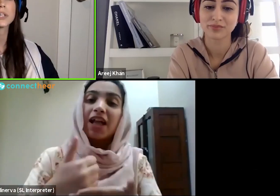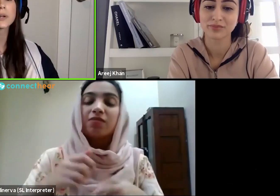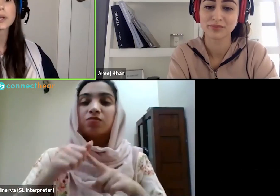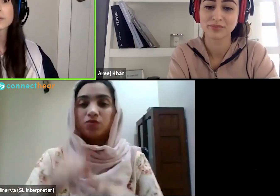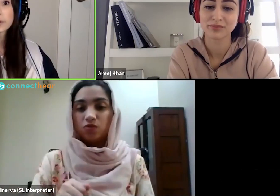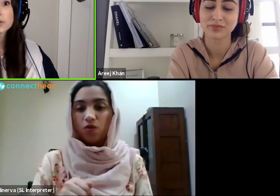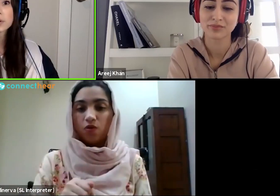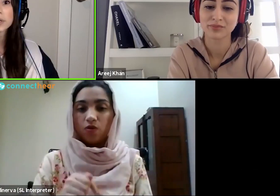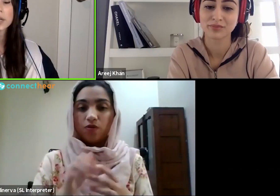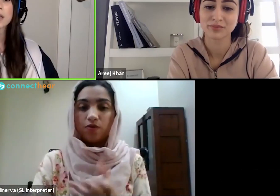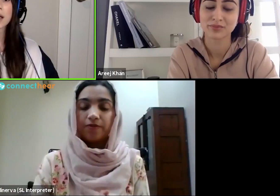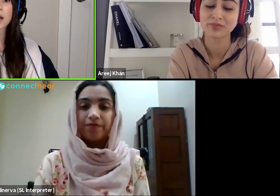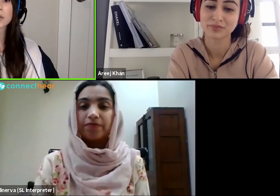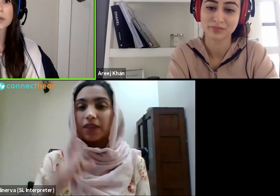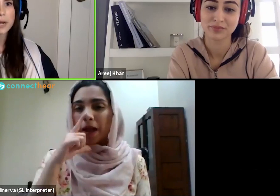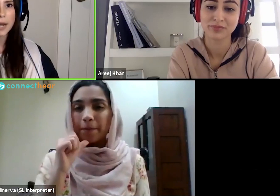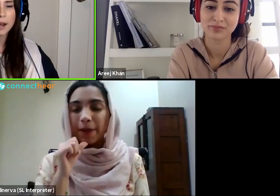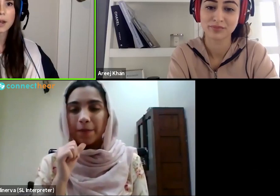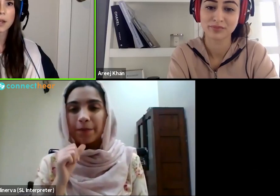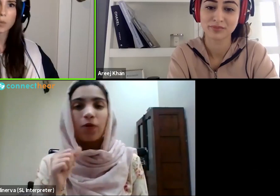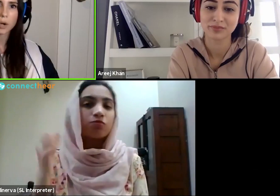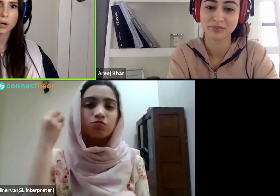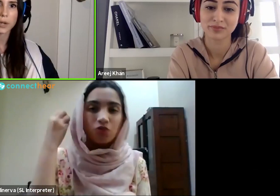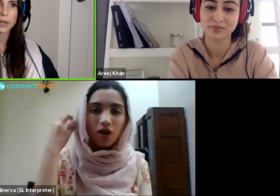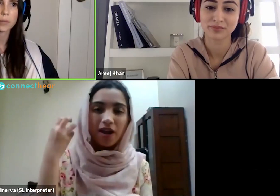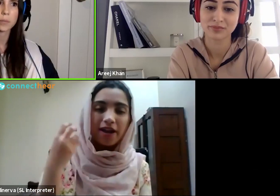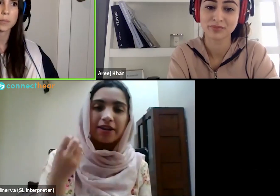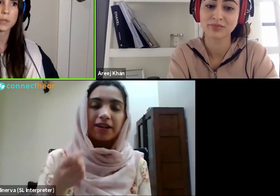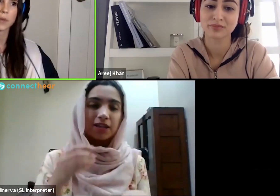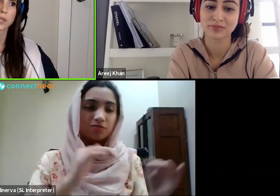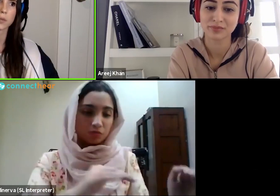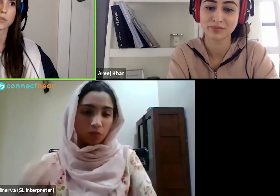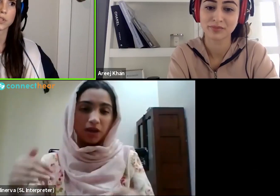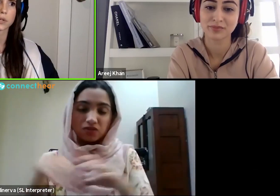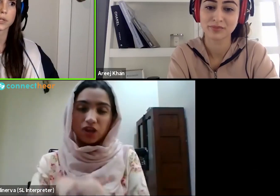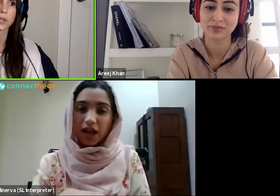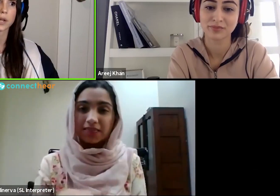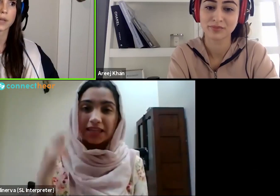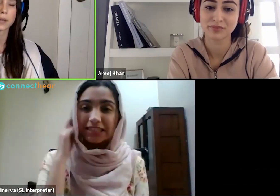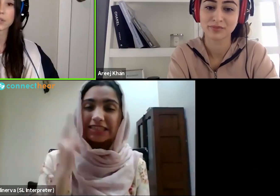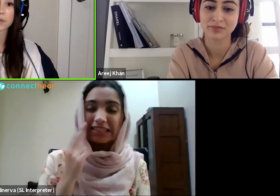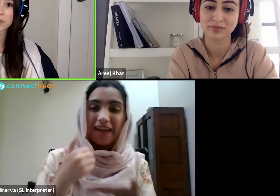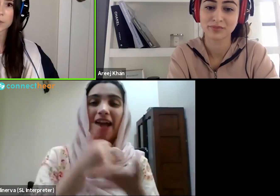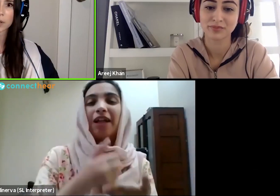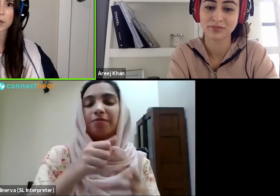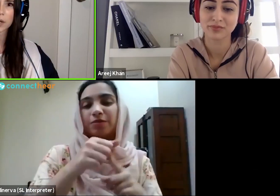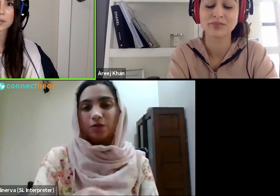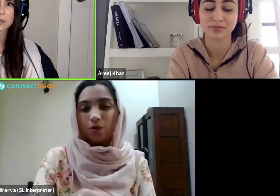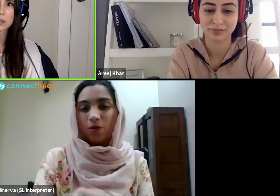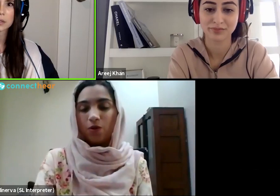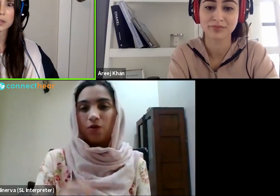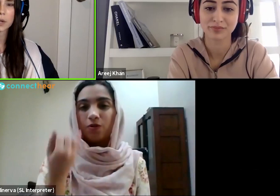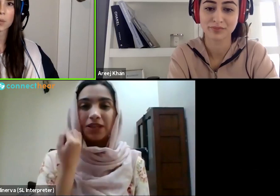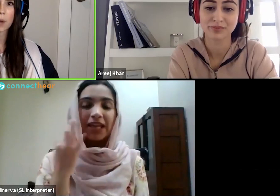who are hearing with hearing children how to interact and work and be friends with children, that just have a disability,